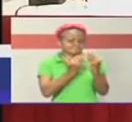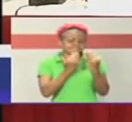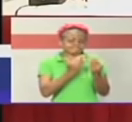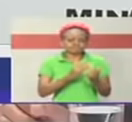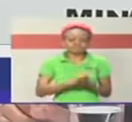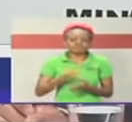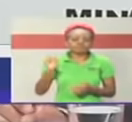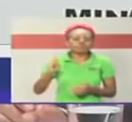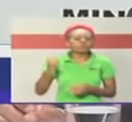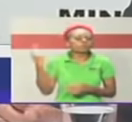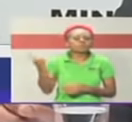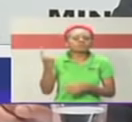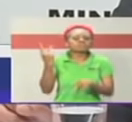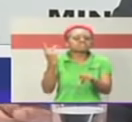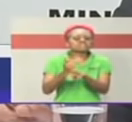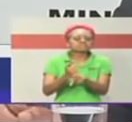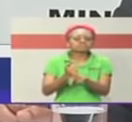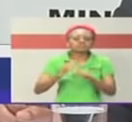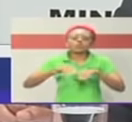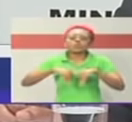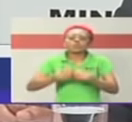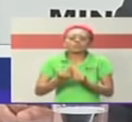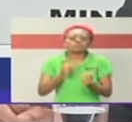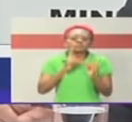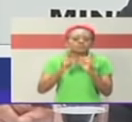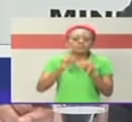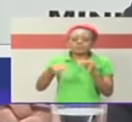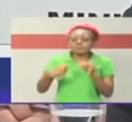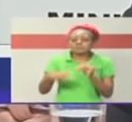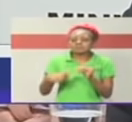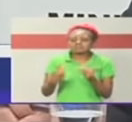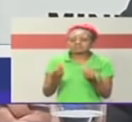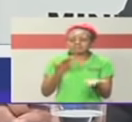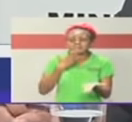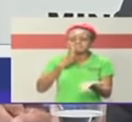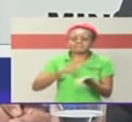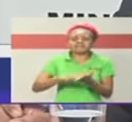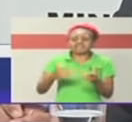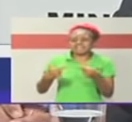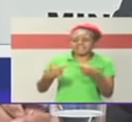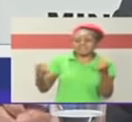careful how we talk about adverse events and side effects.